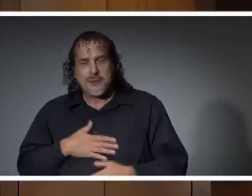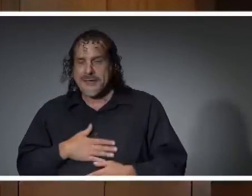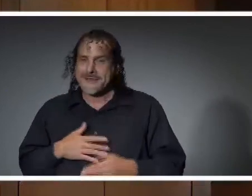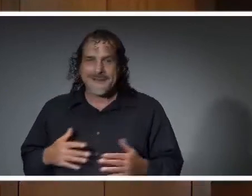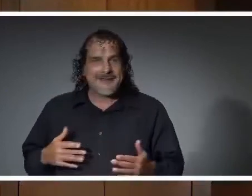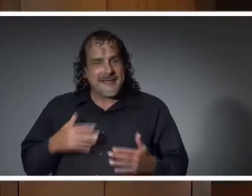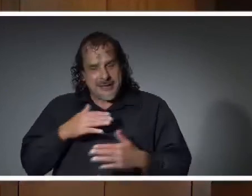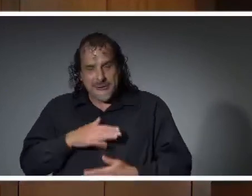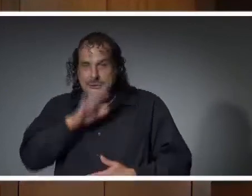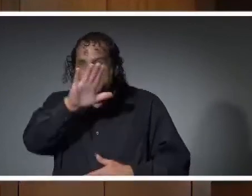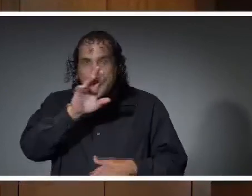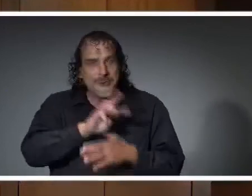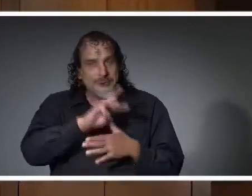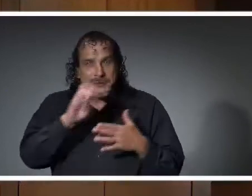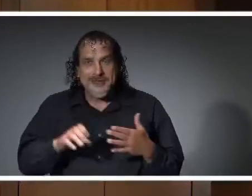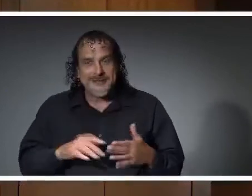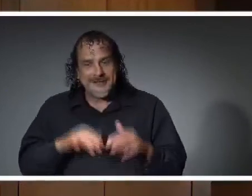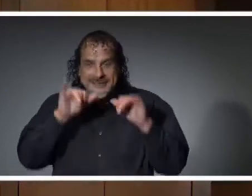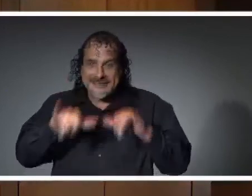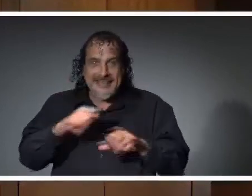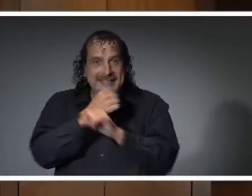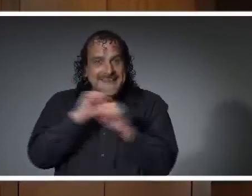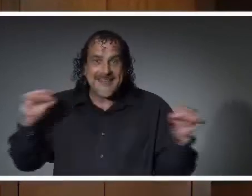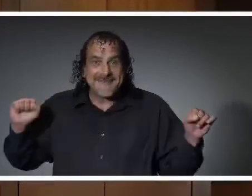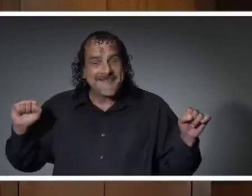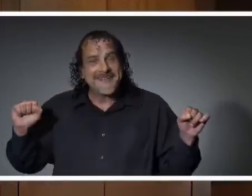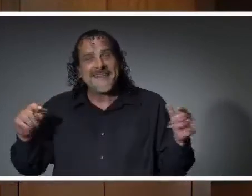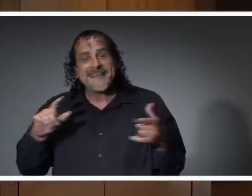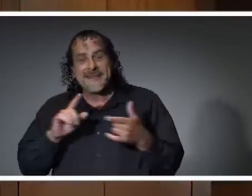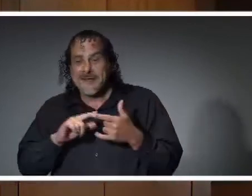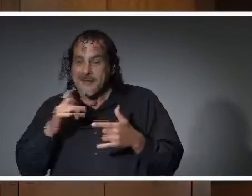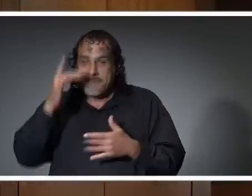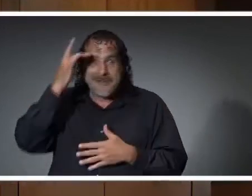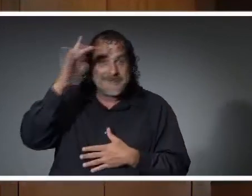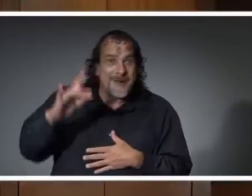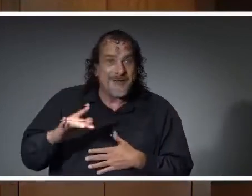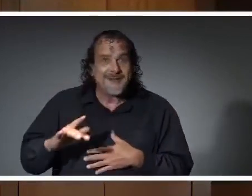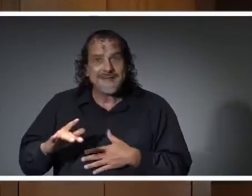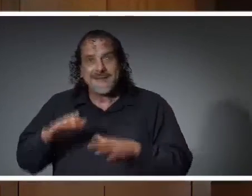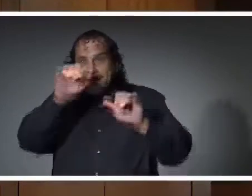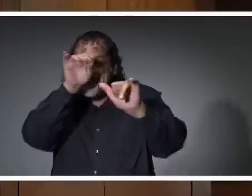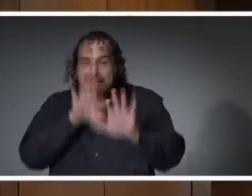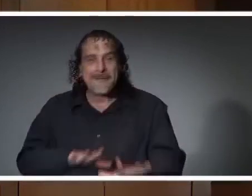enjoy your weekend, stay safe, be smart, and God bless.